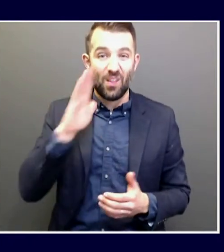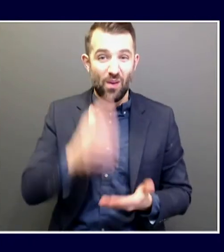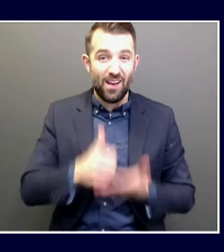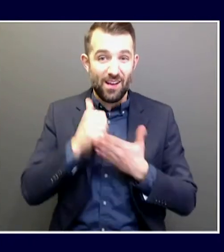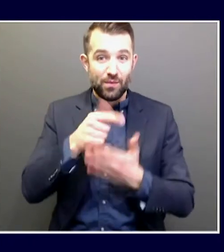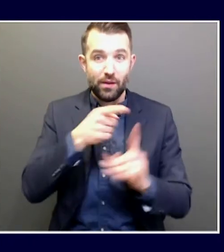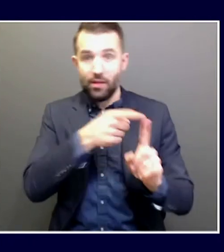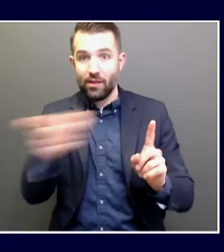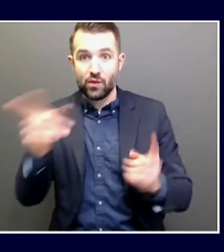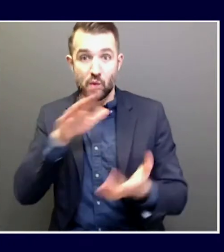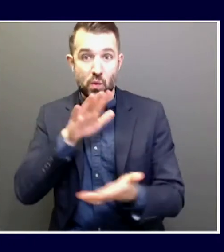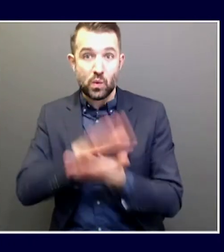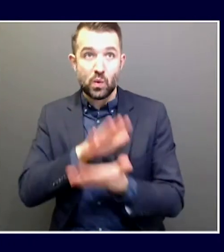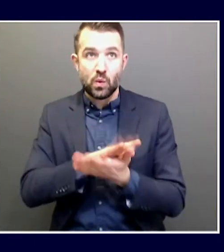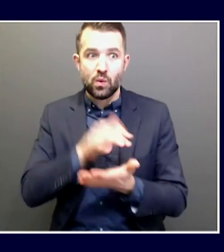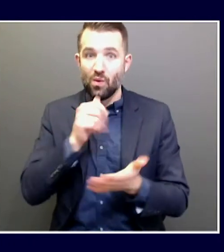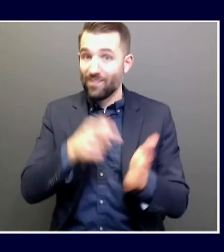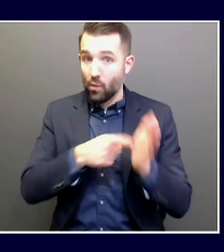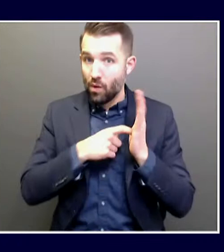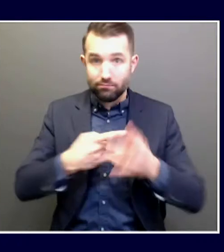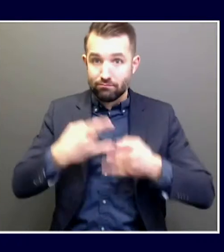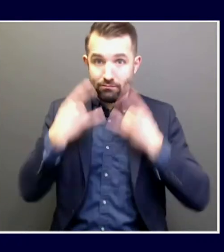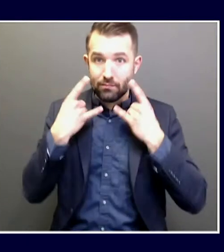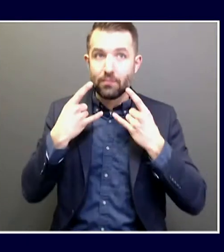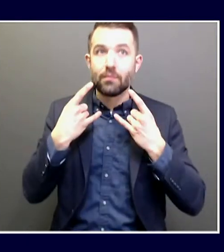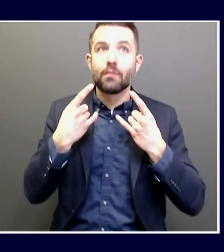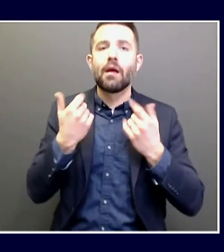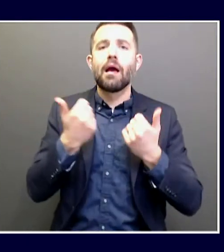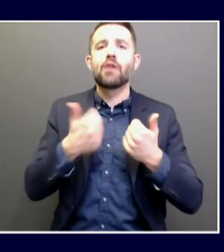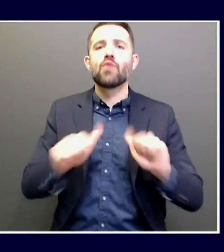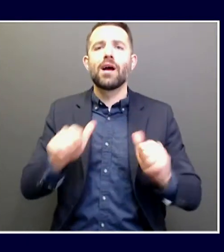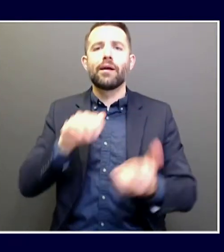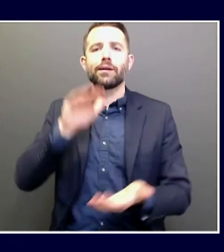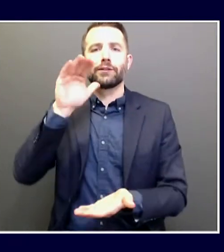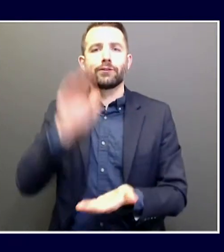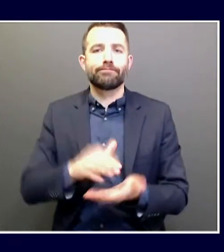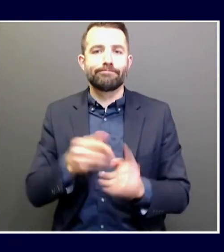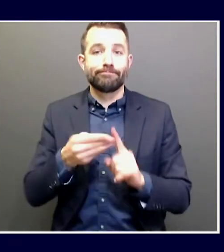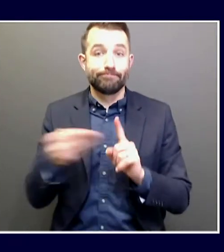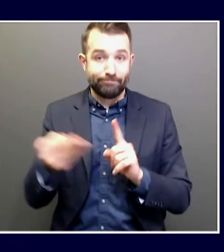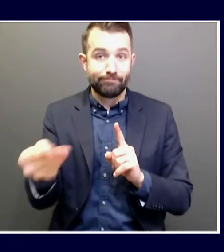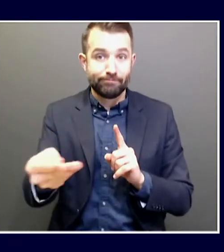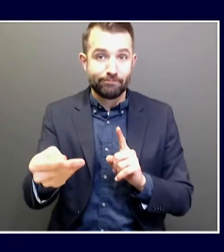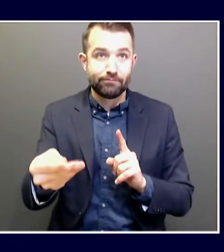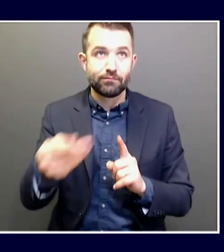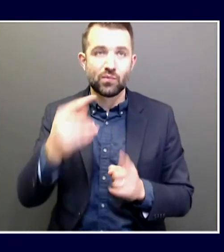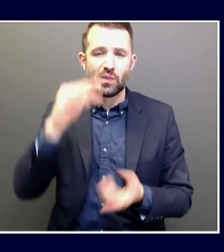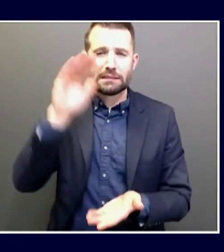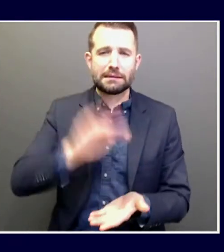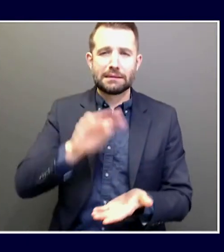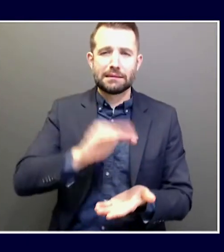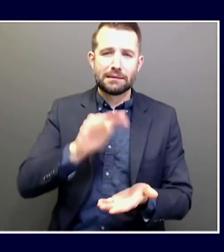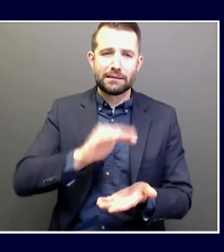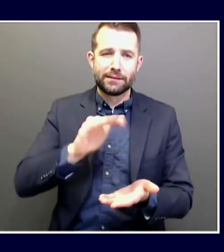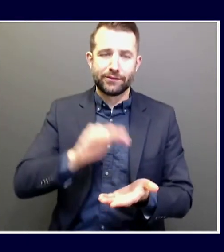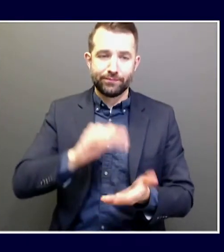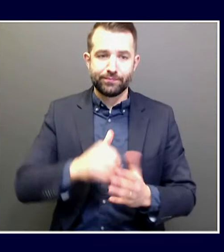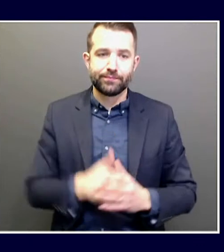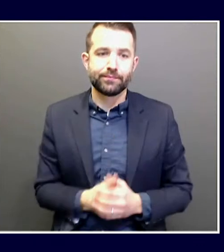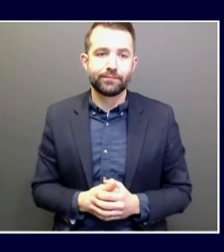have masking in place at least mitigate some of the transmission that might be occurring because they don't have masking in place.